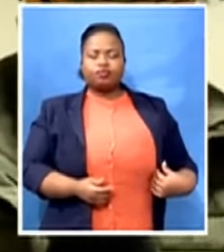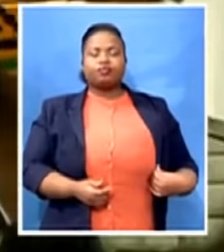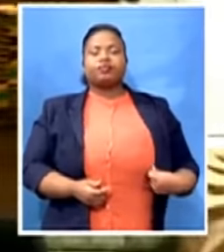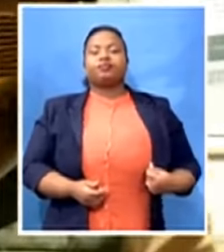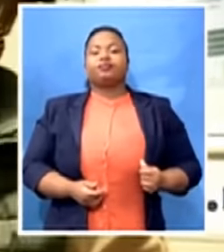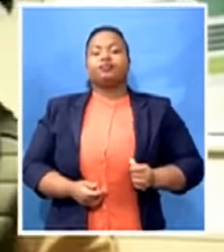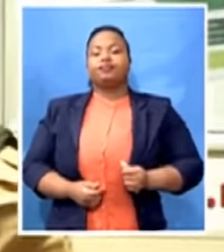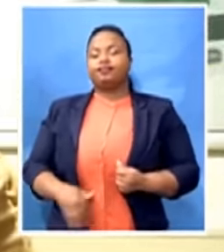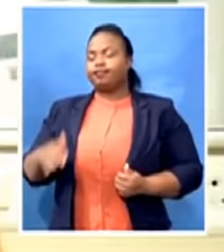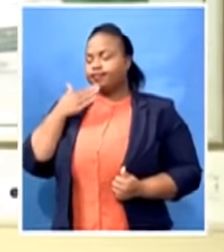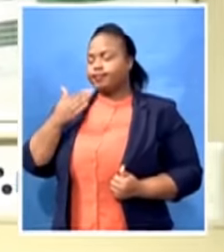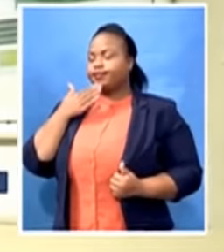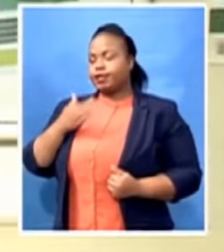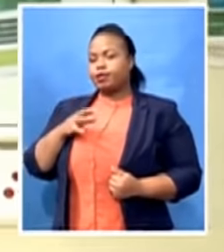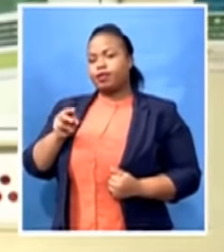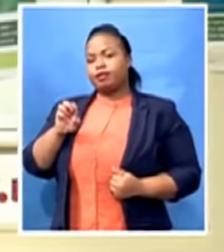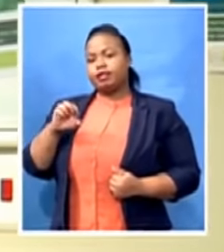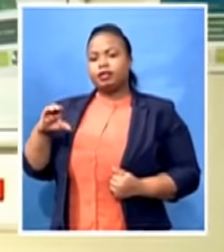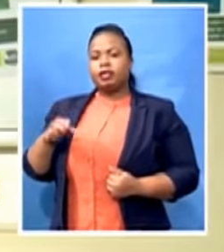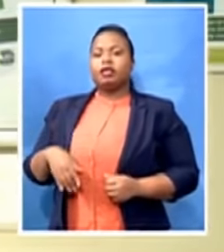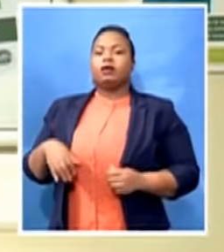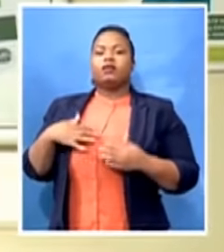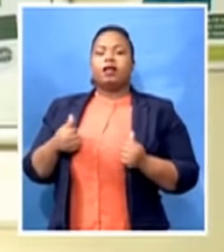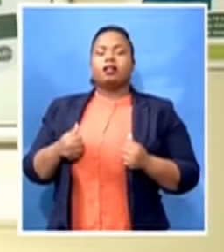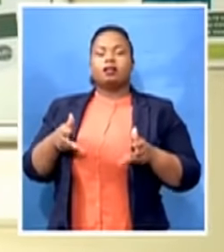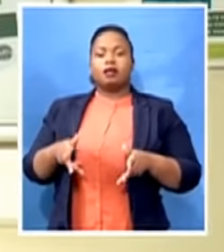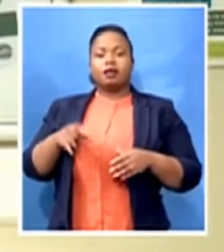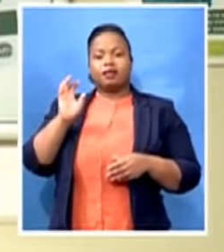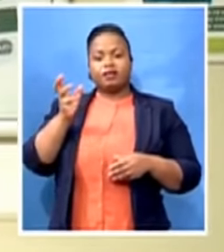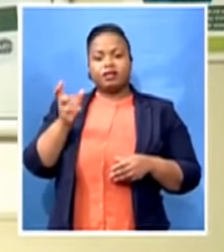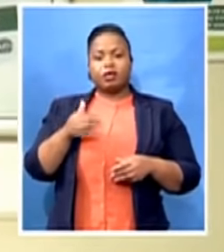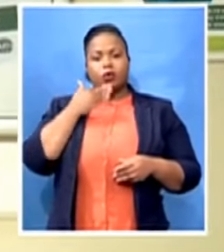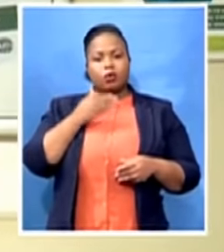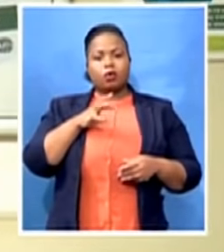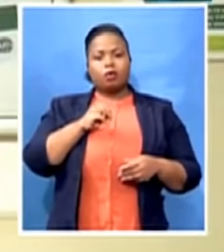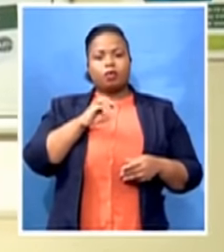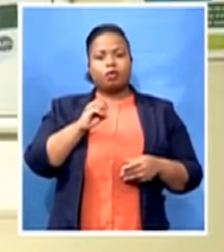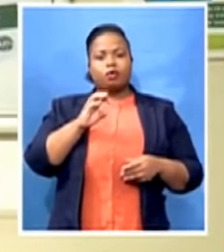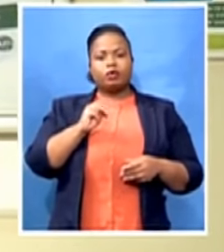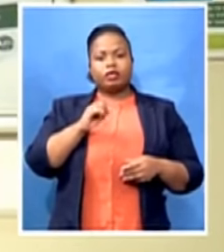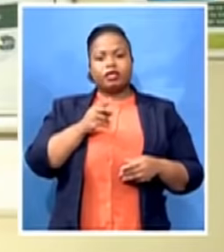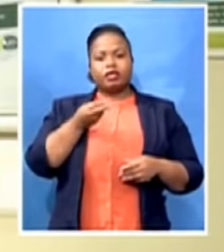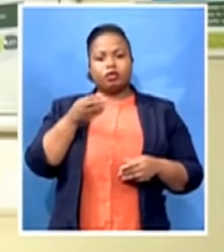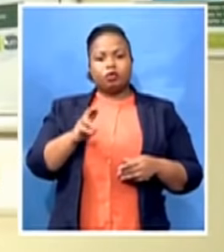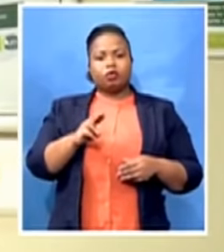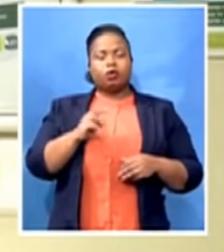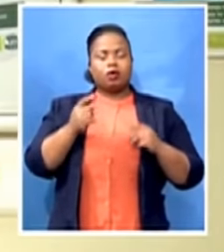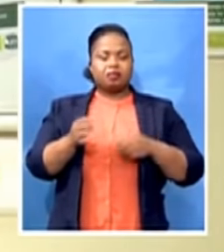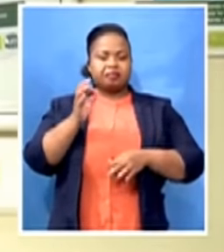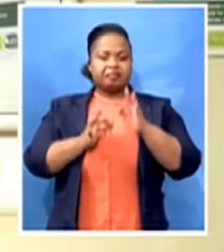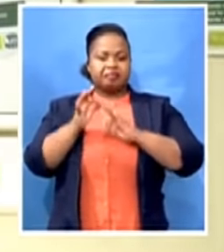is the MEC of Health in the Free State, Montentiu, outlining in terms of how the province